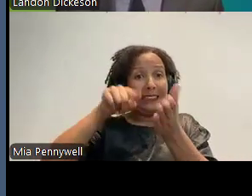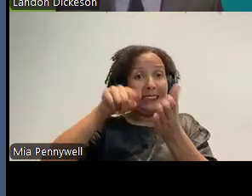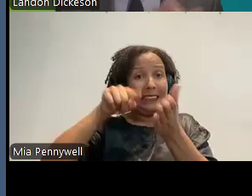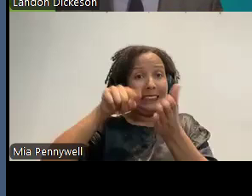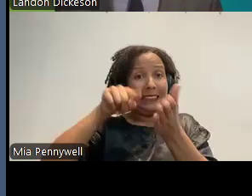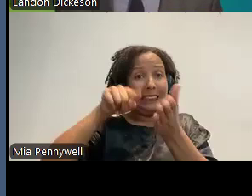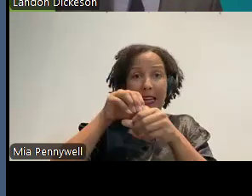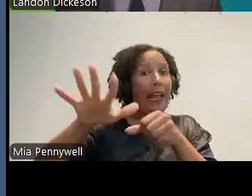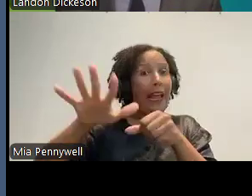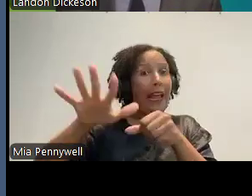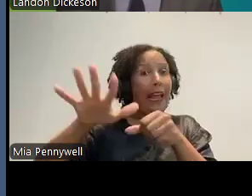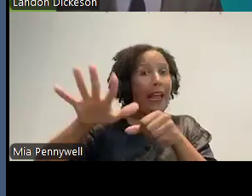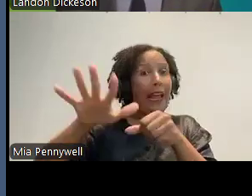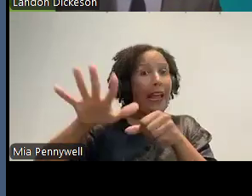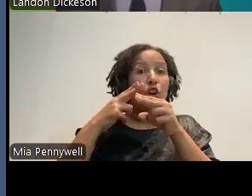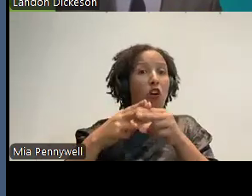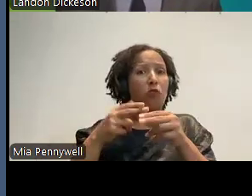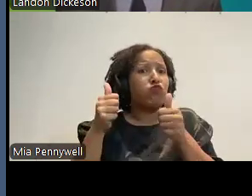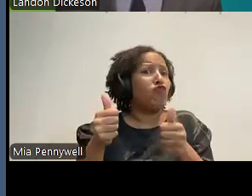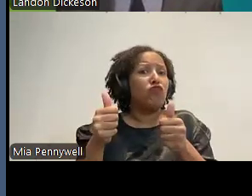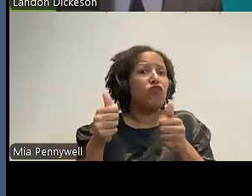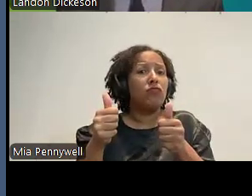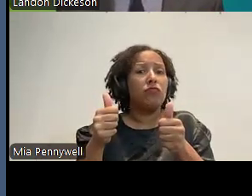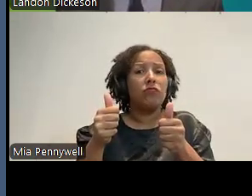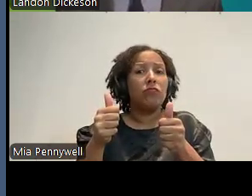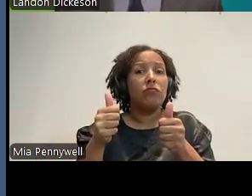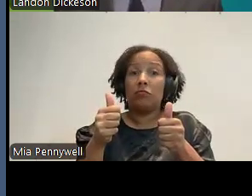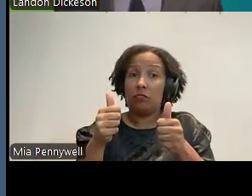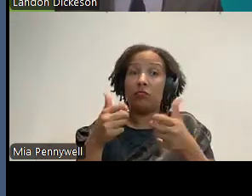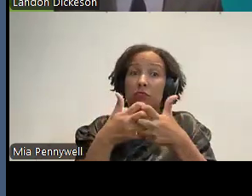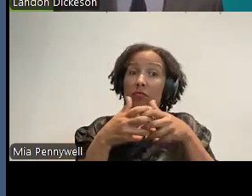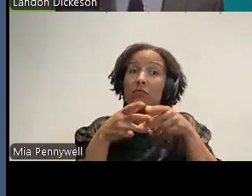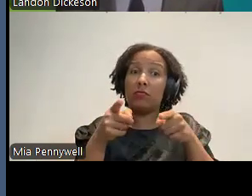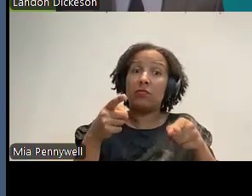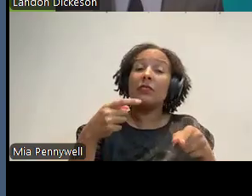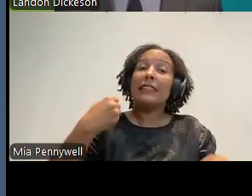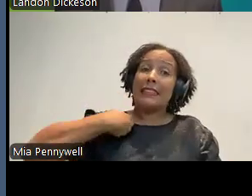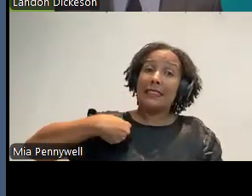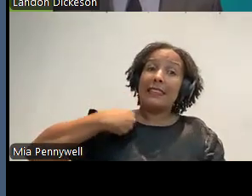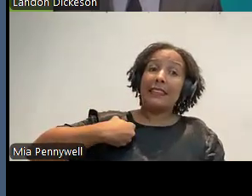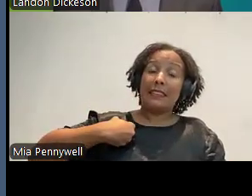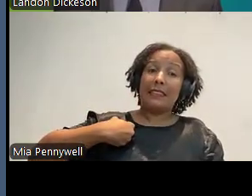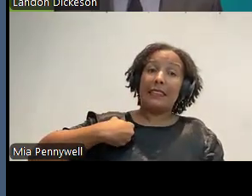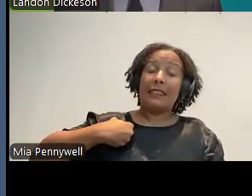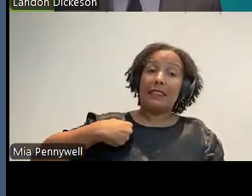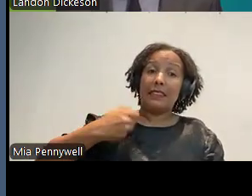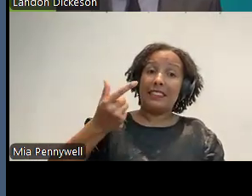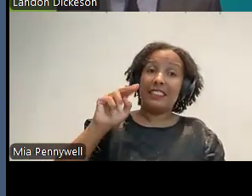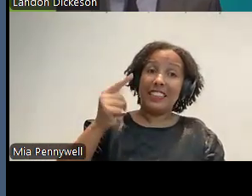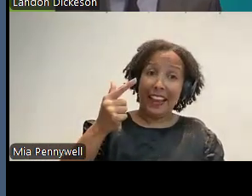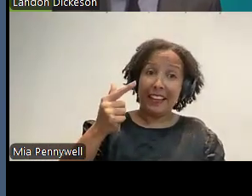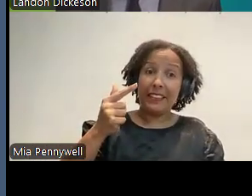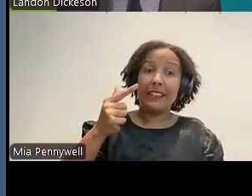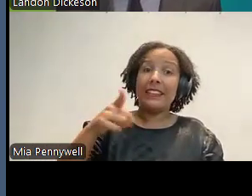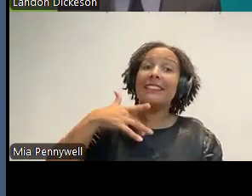traditionally consider to be perpetrators, such as gang and gang-related involvement, suicide is actually a greater risk of death